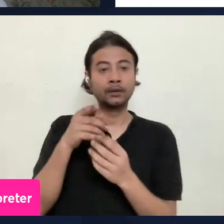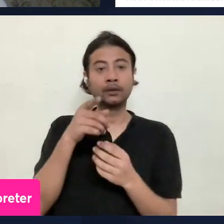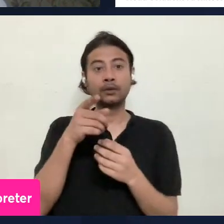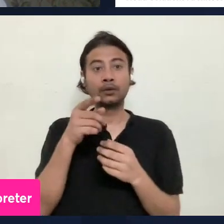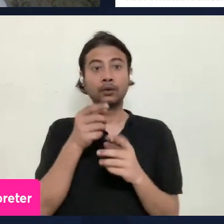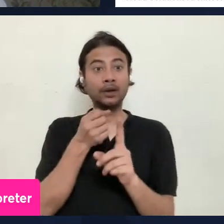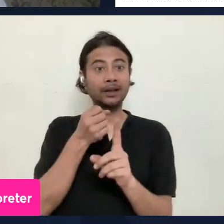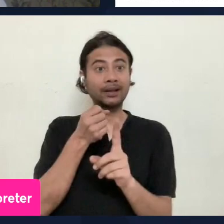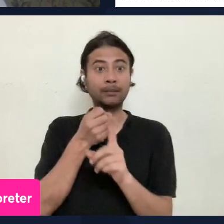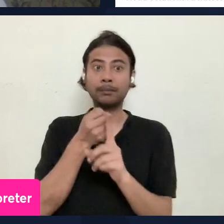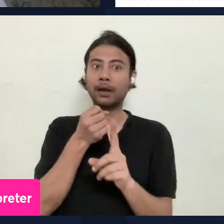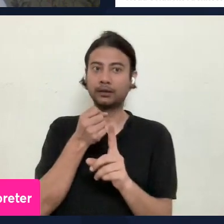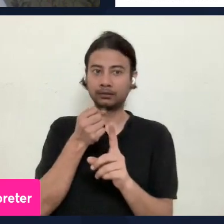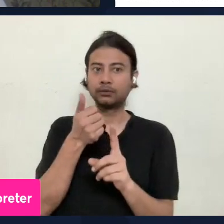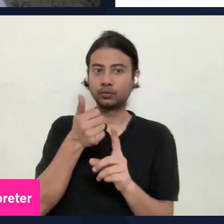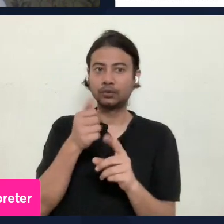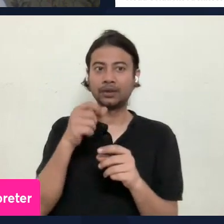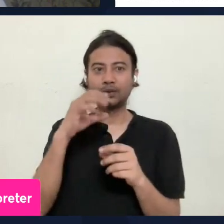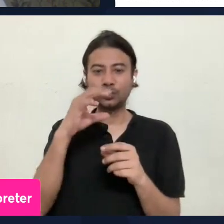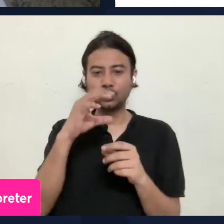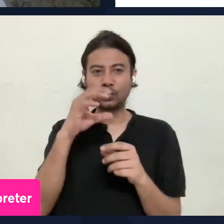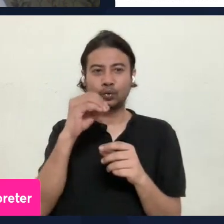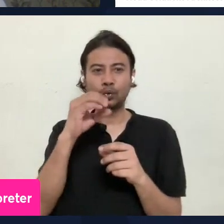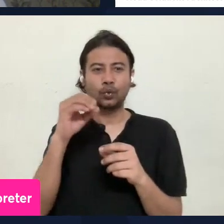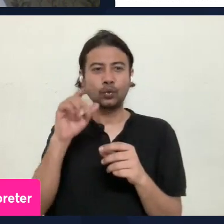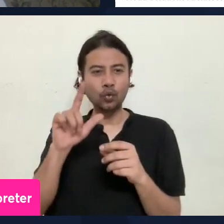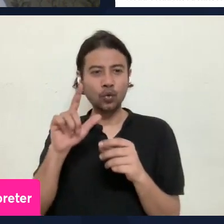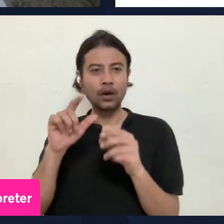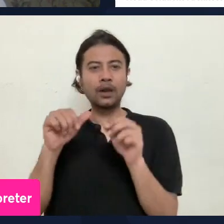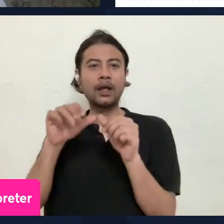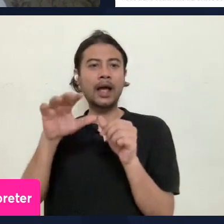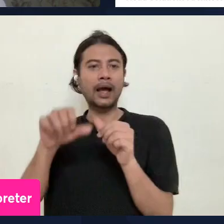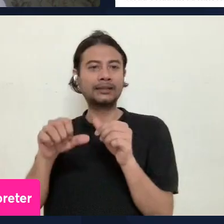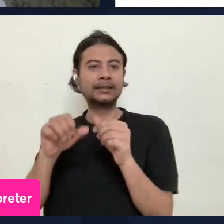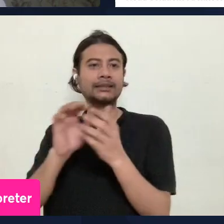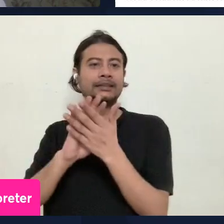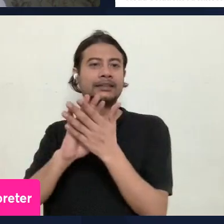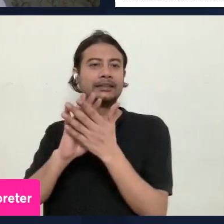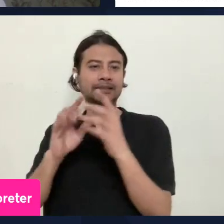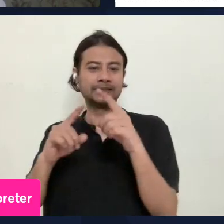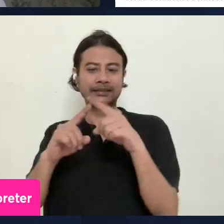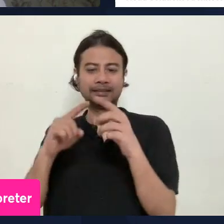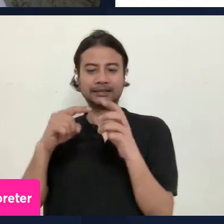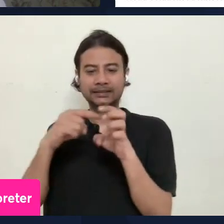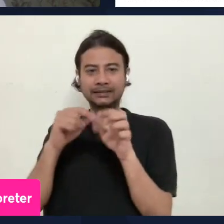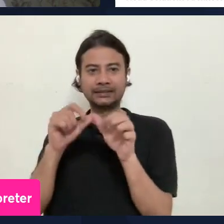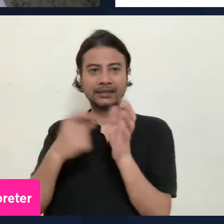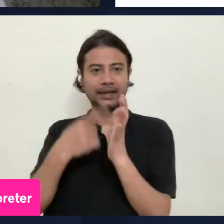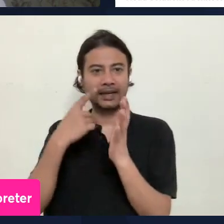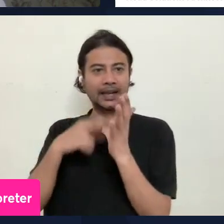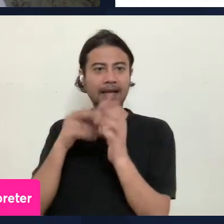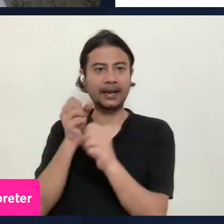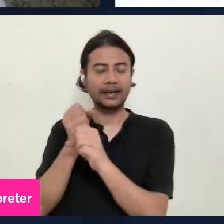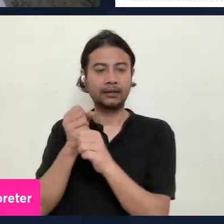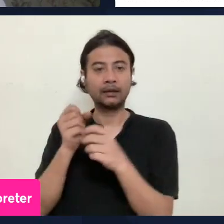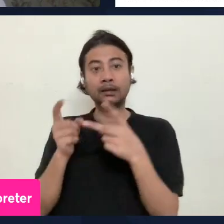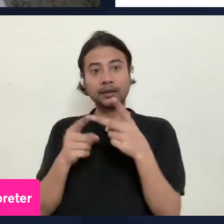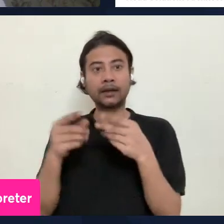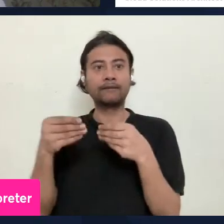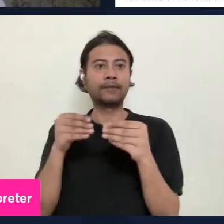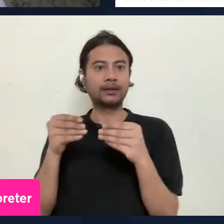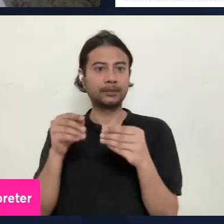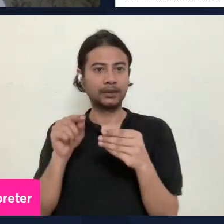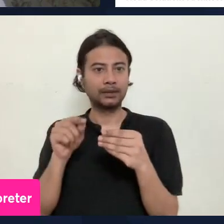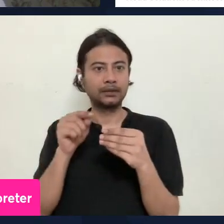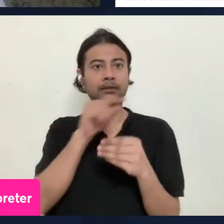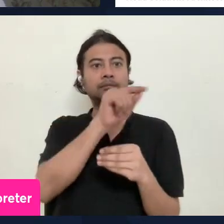is helping customers save money, and flexible service level, which is, again, helping customers to save money. And that all